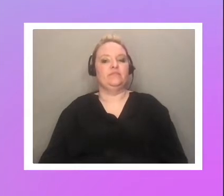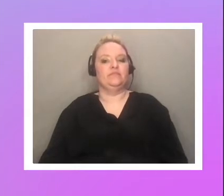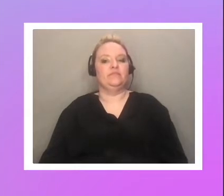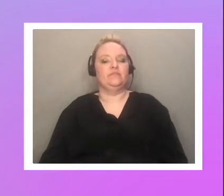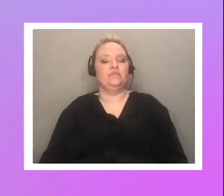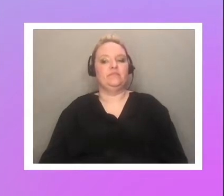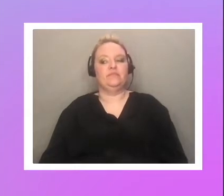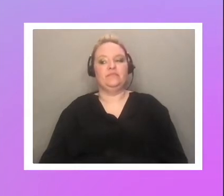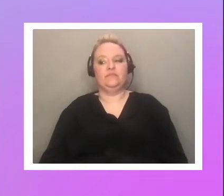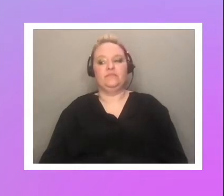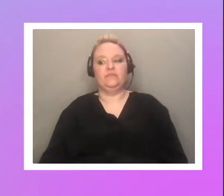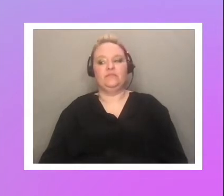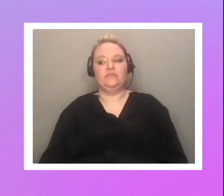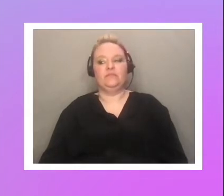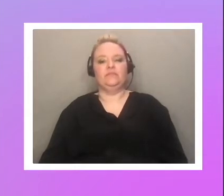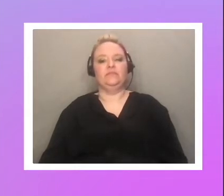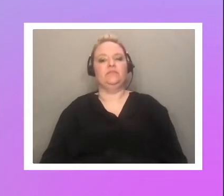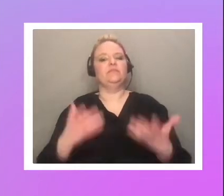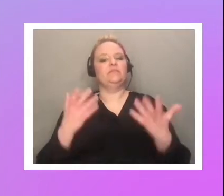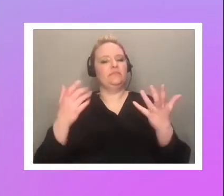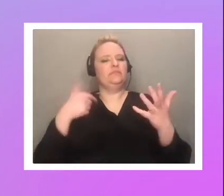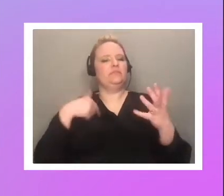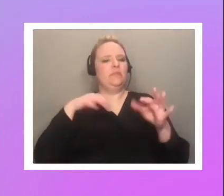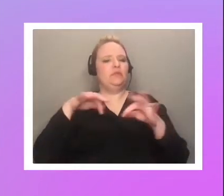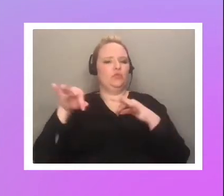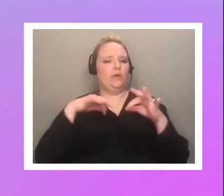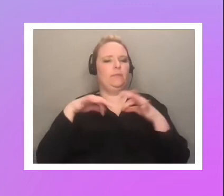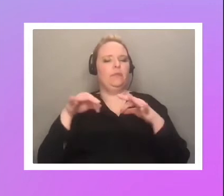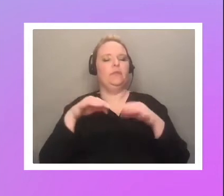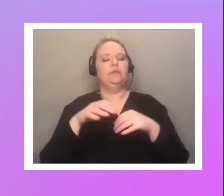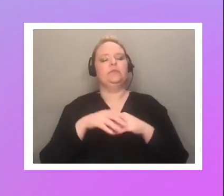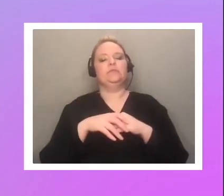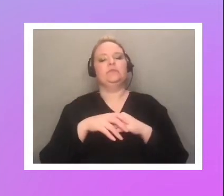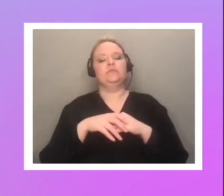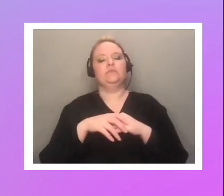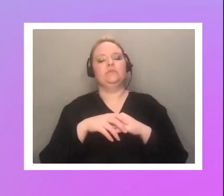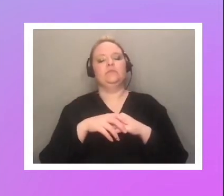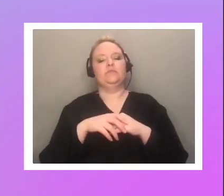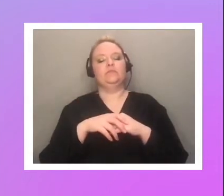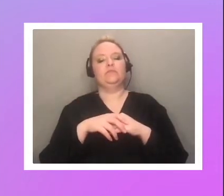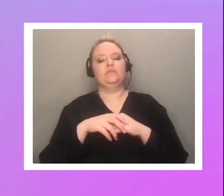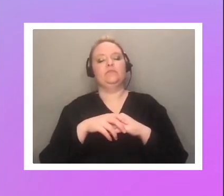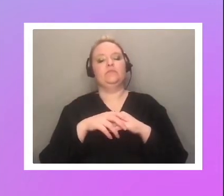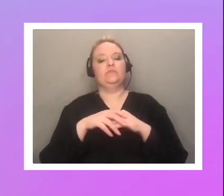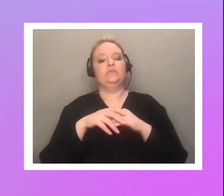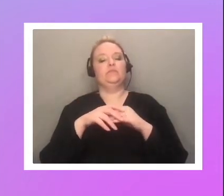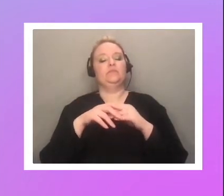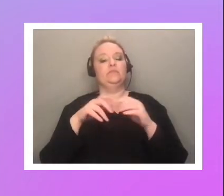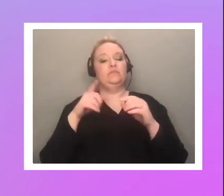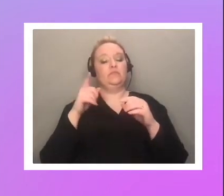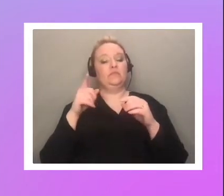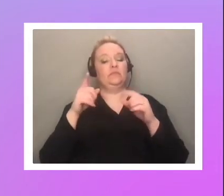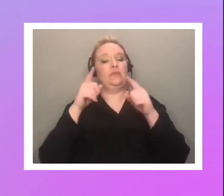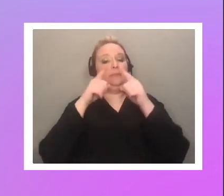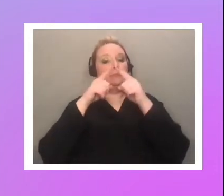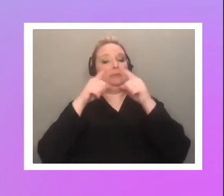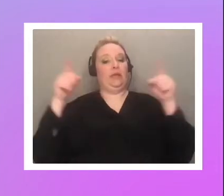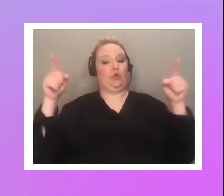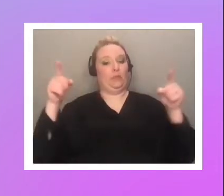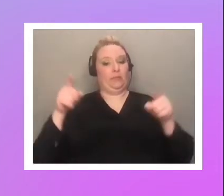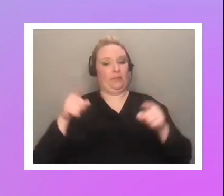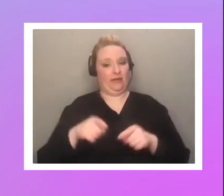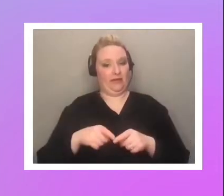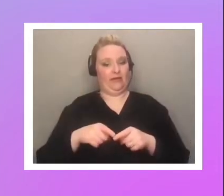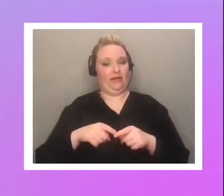is unlike, so let me describe this. So um, um this pyramid is inverse from,